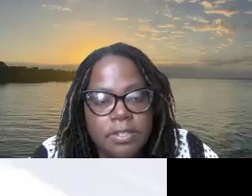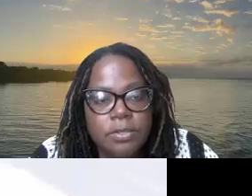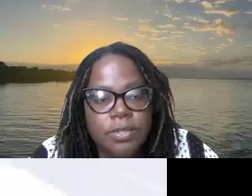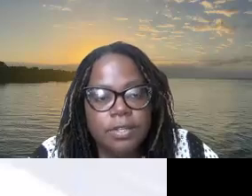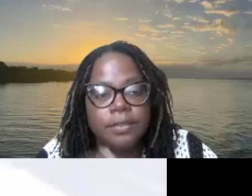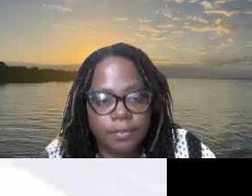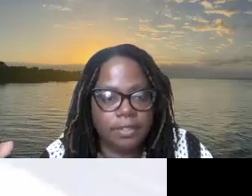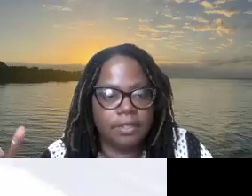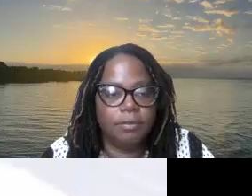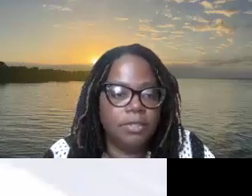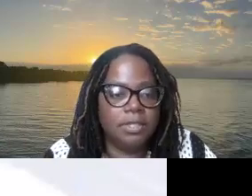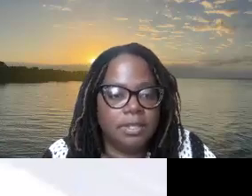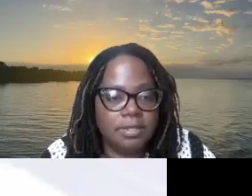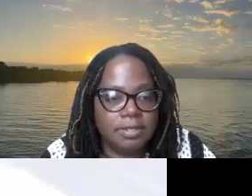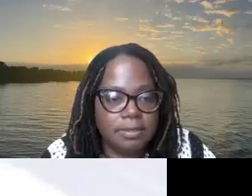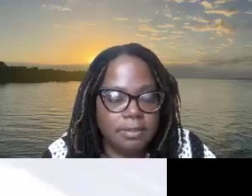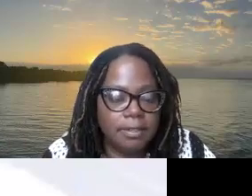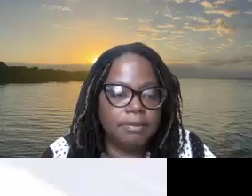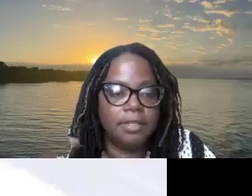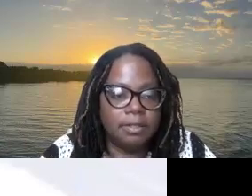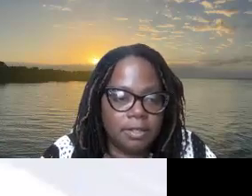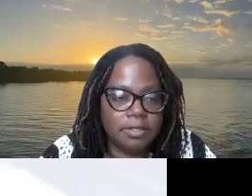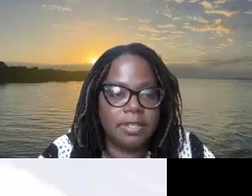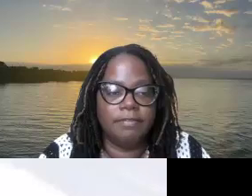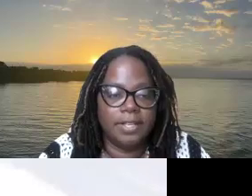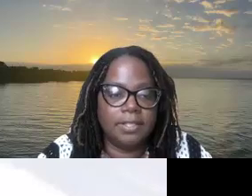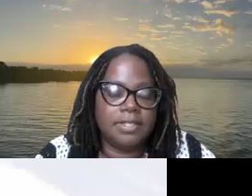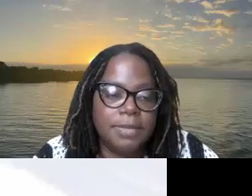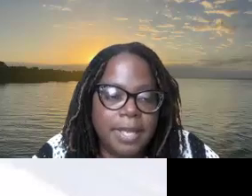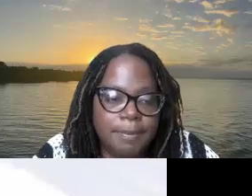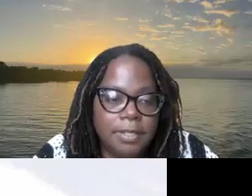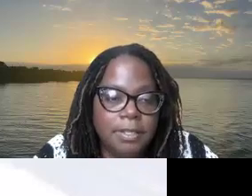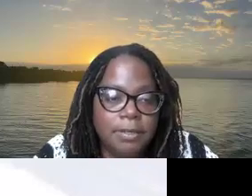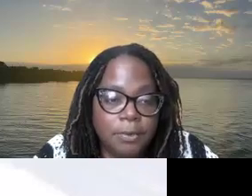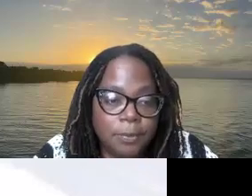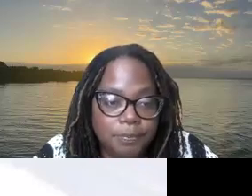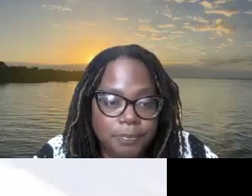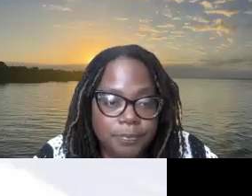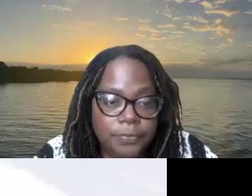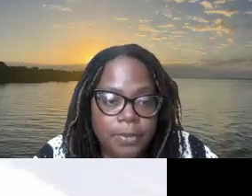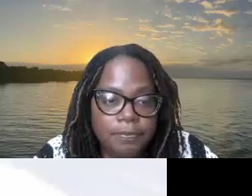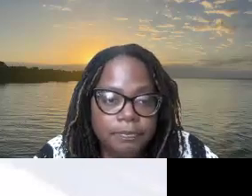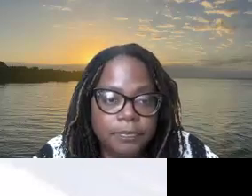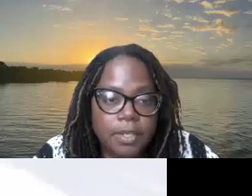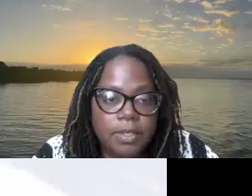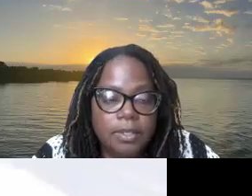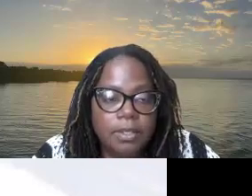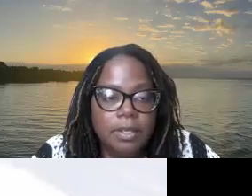right? So the othering that community does can cause that violence to be happening in the home.